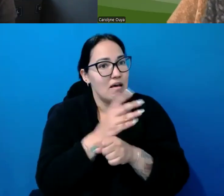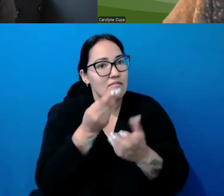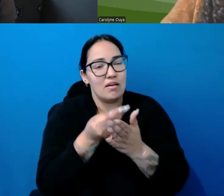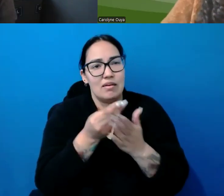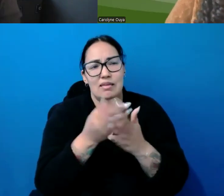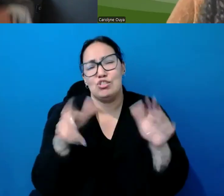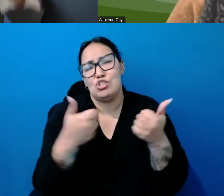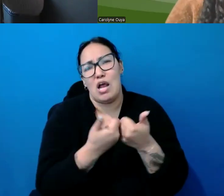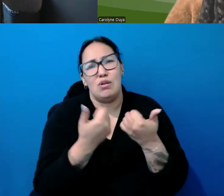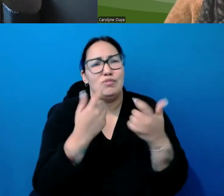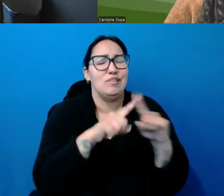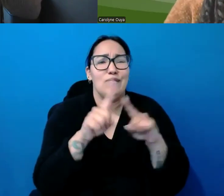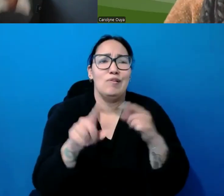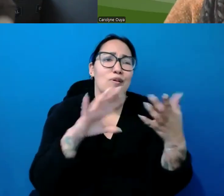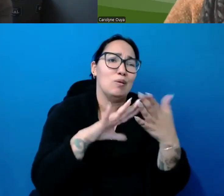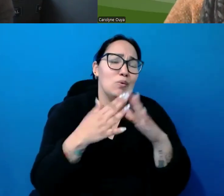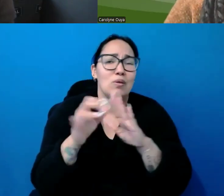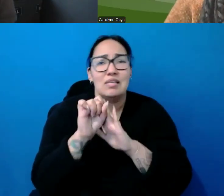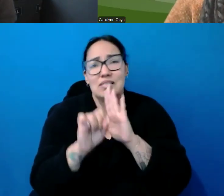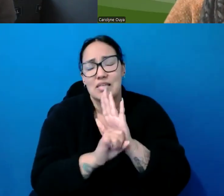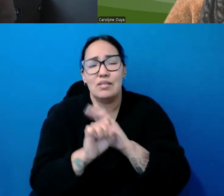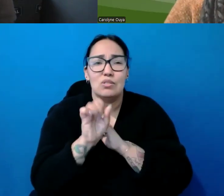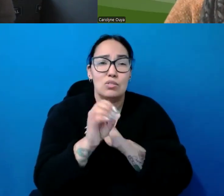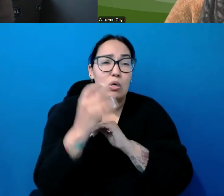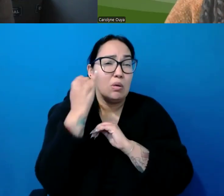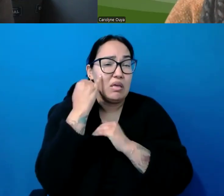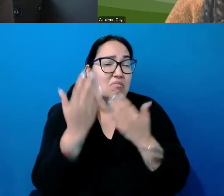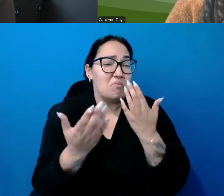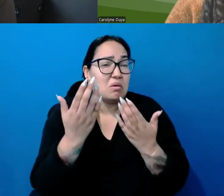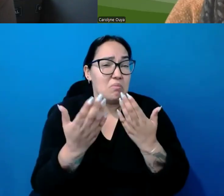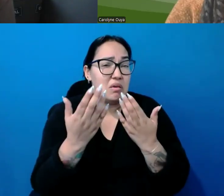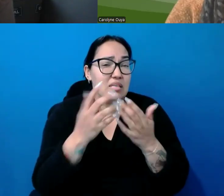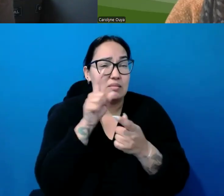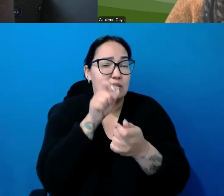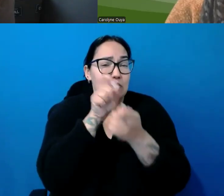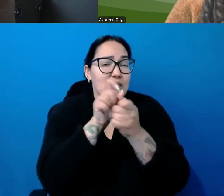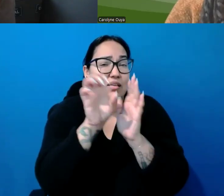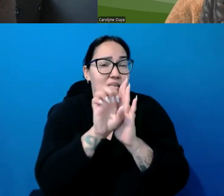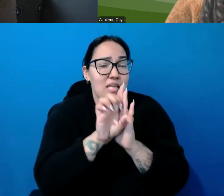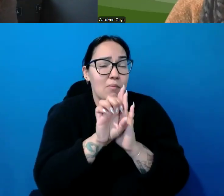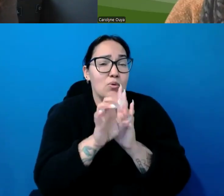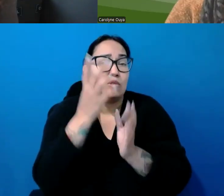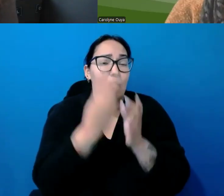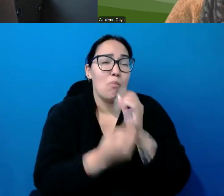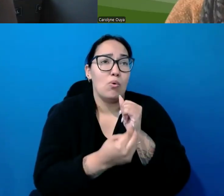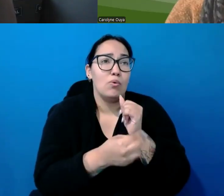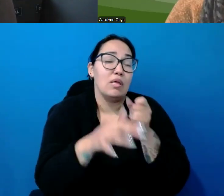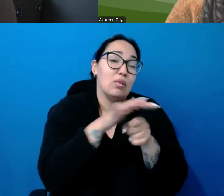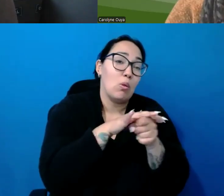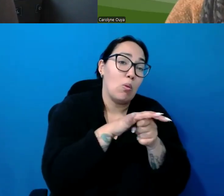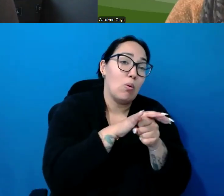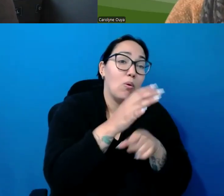different communities and different states. And so if you could maybe give some specific examples, both at the sort of